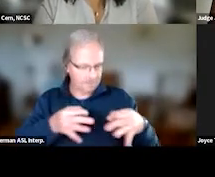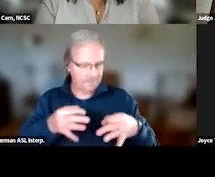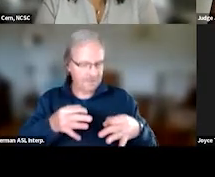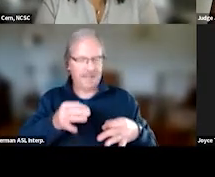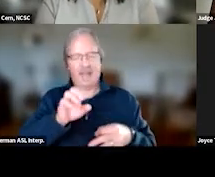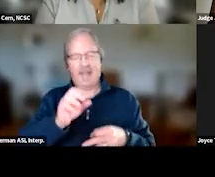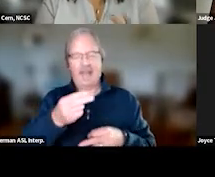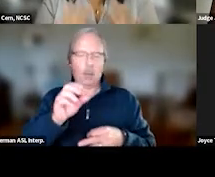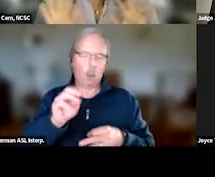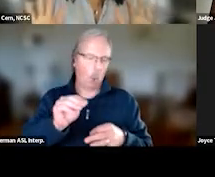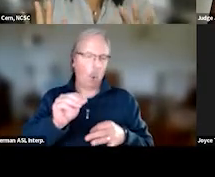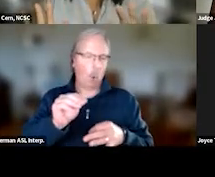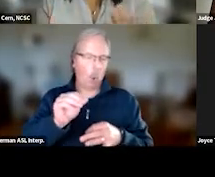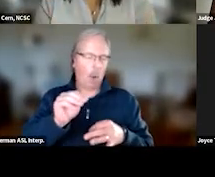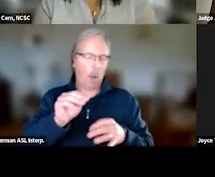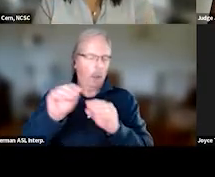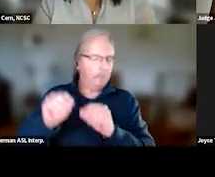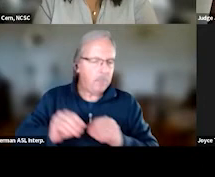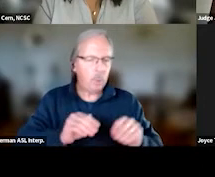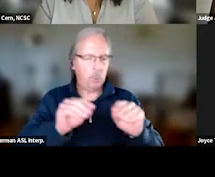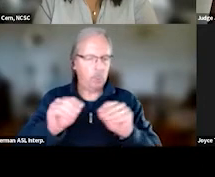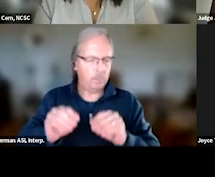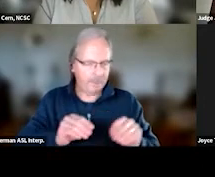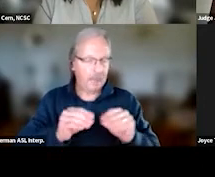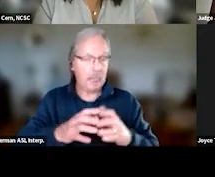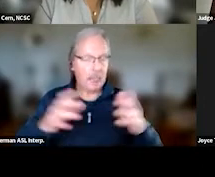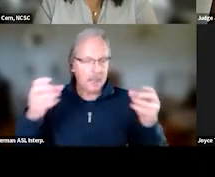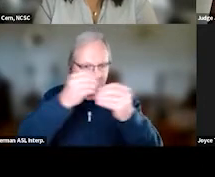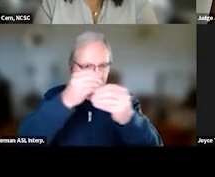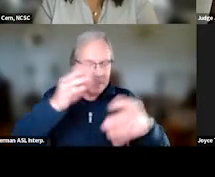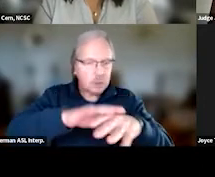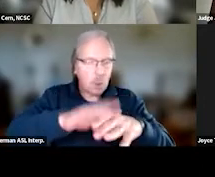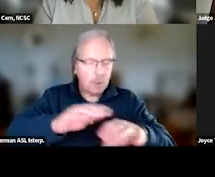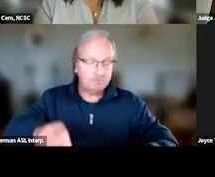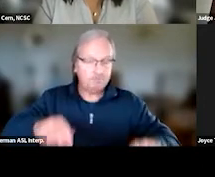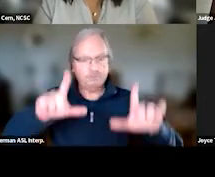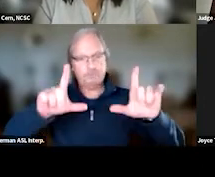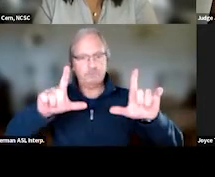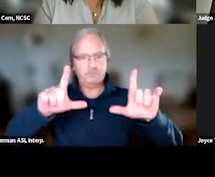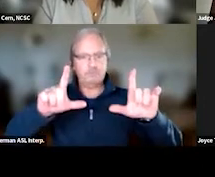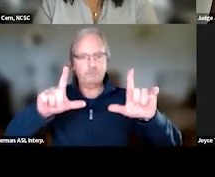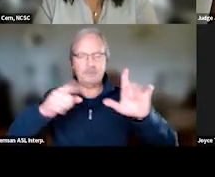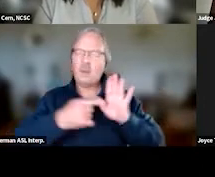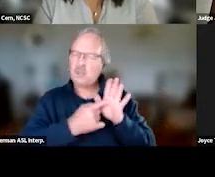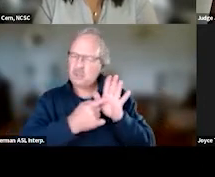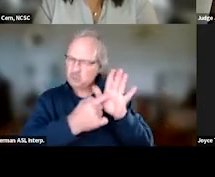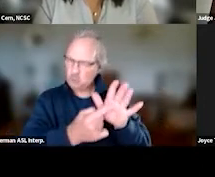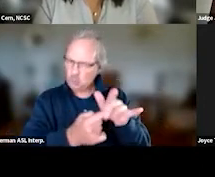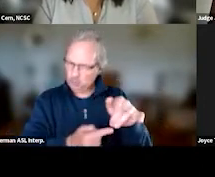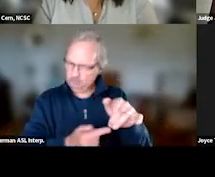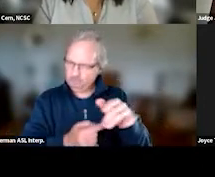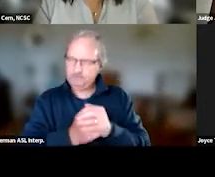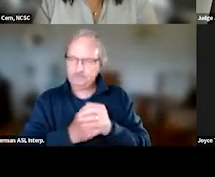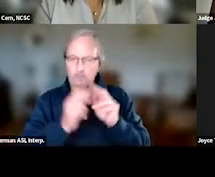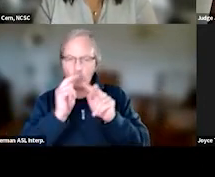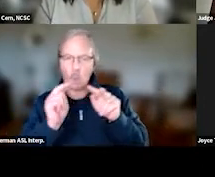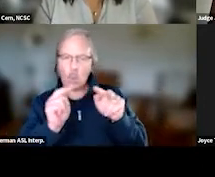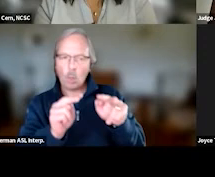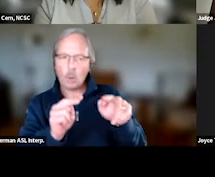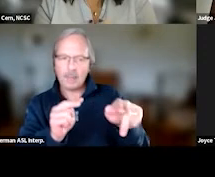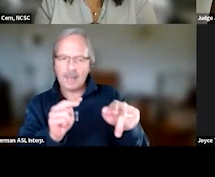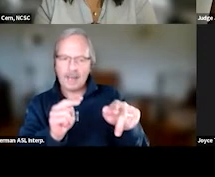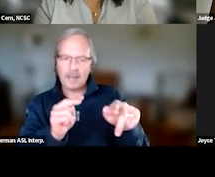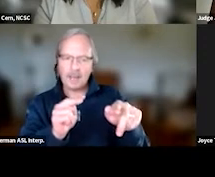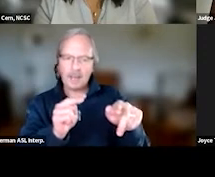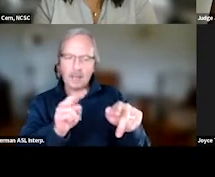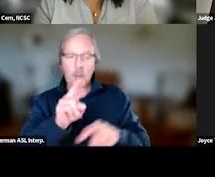you, lot of information on this slide, but what I wanted to point out is that this is looking at the United States